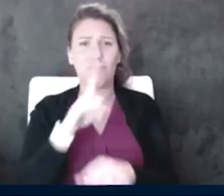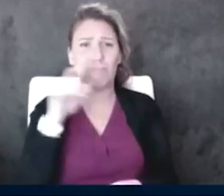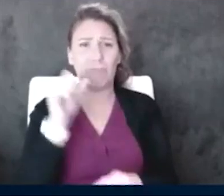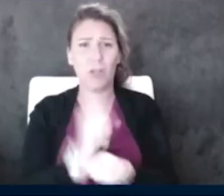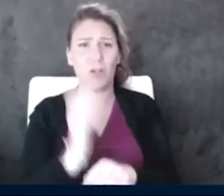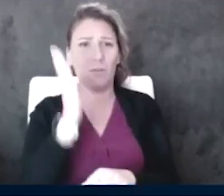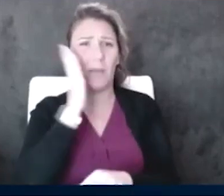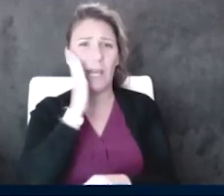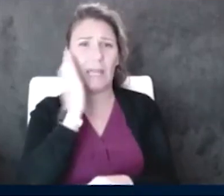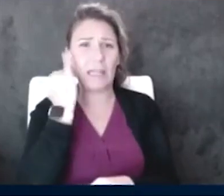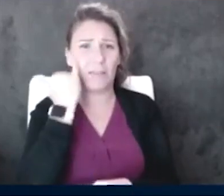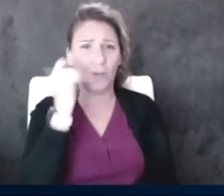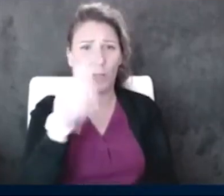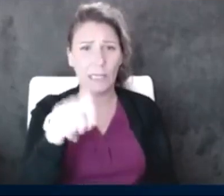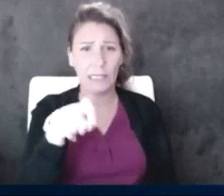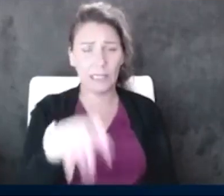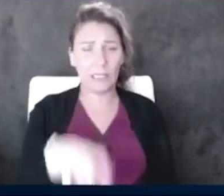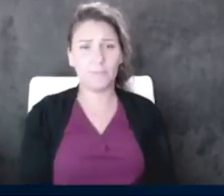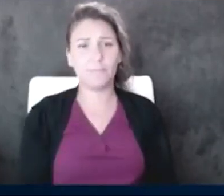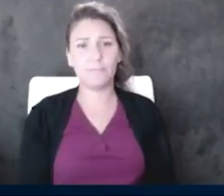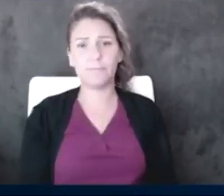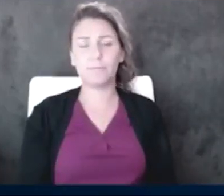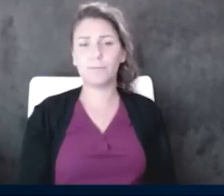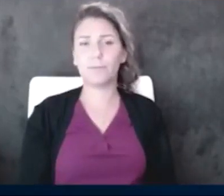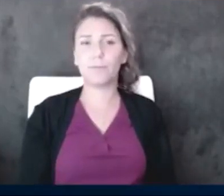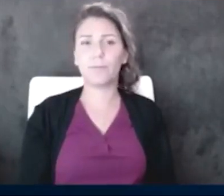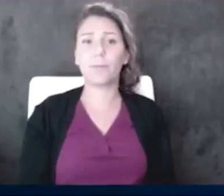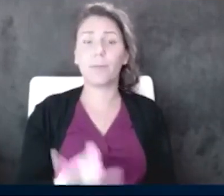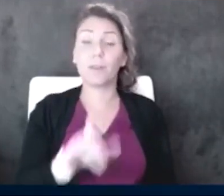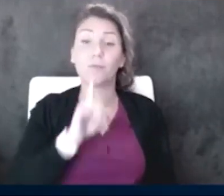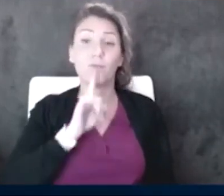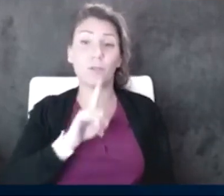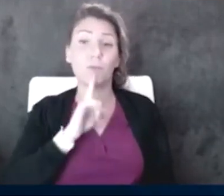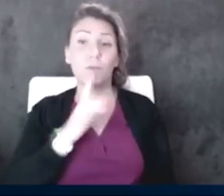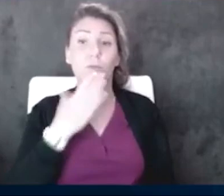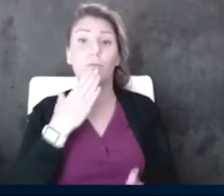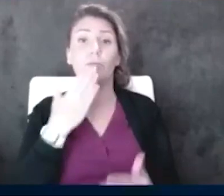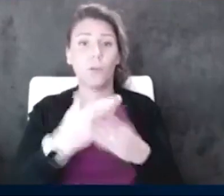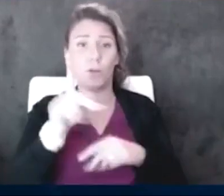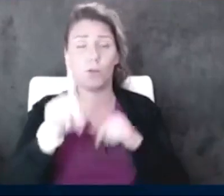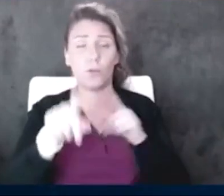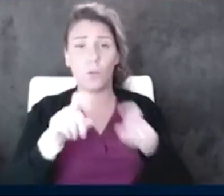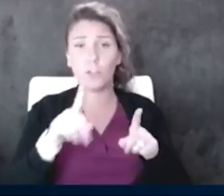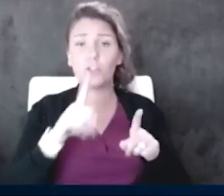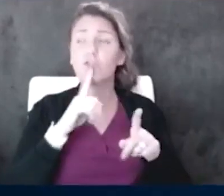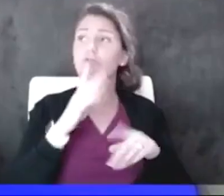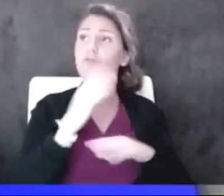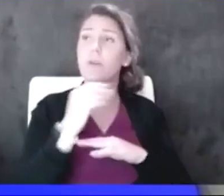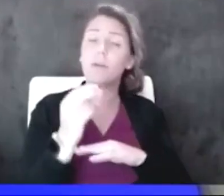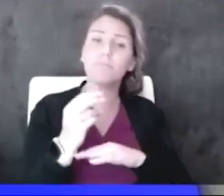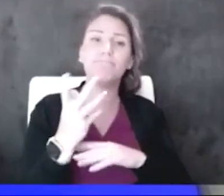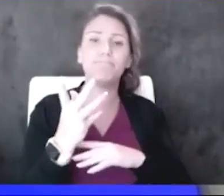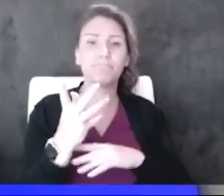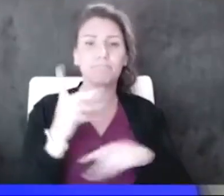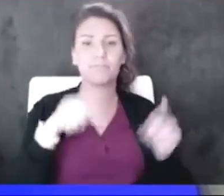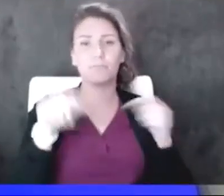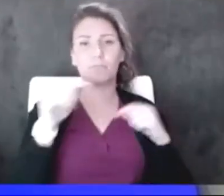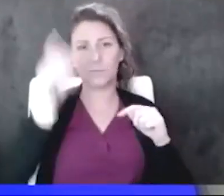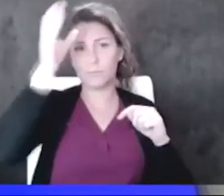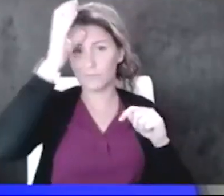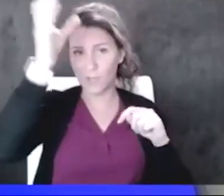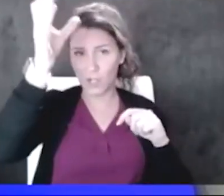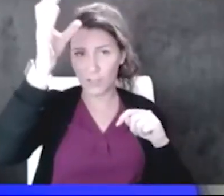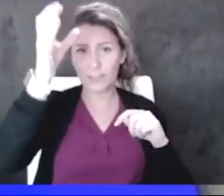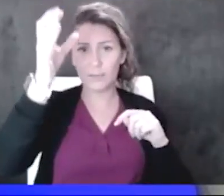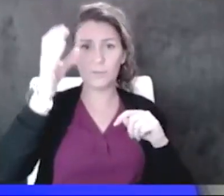one? I think that's a really good question, and really kind of gets back to the concept of doing your part